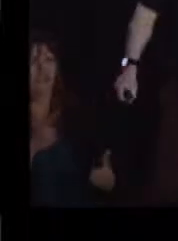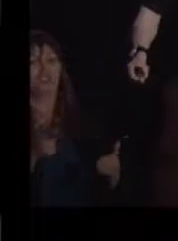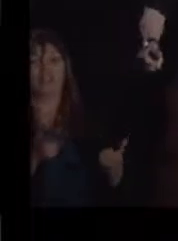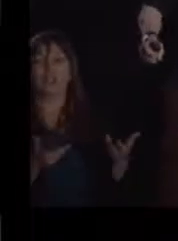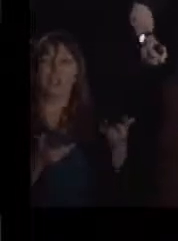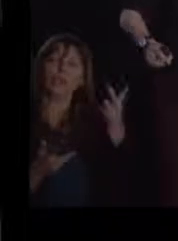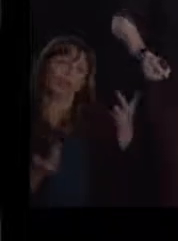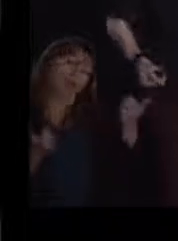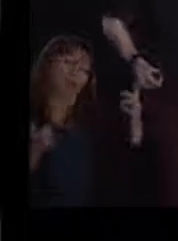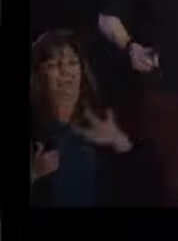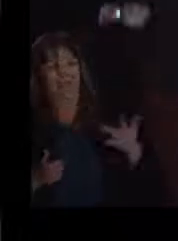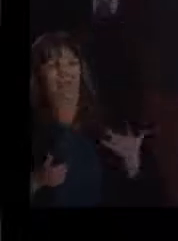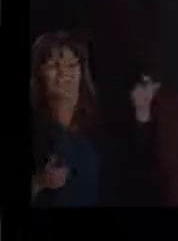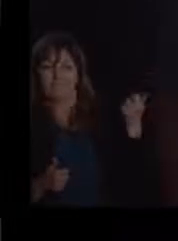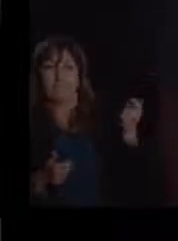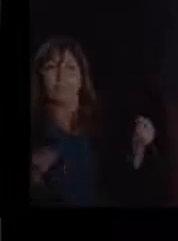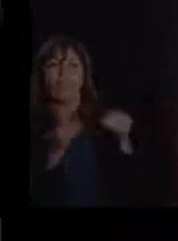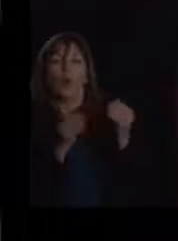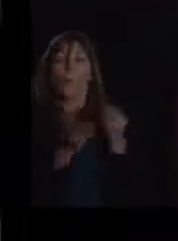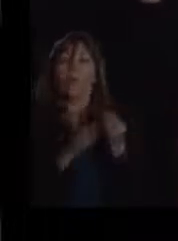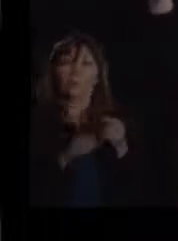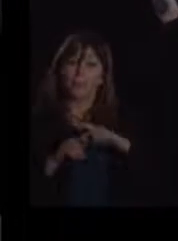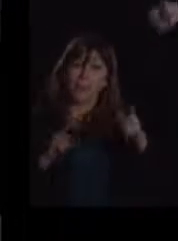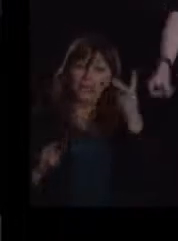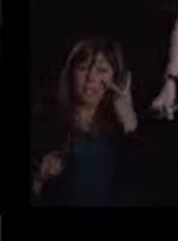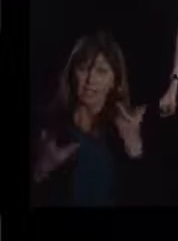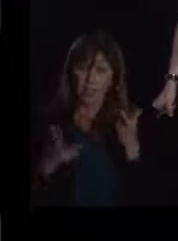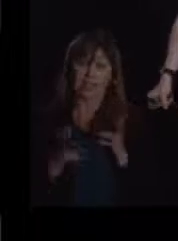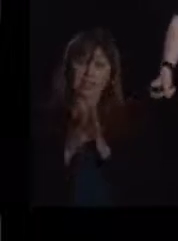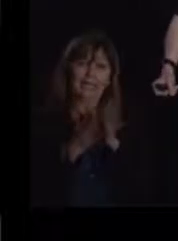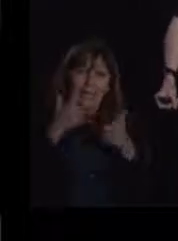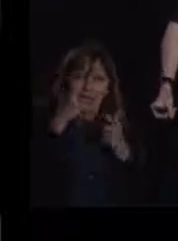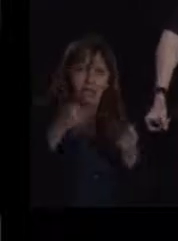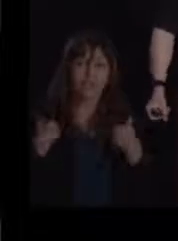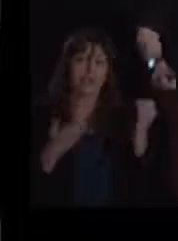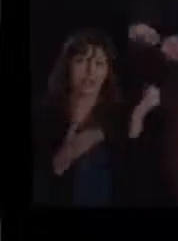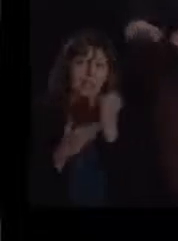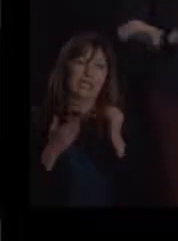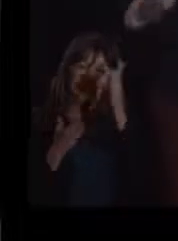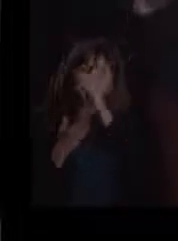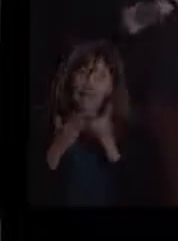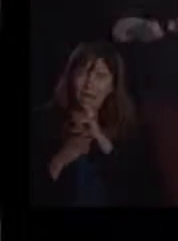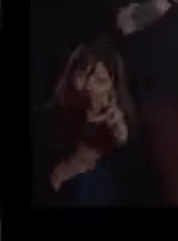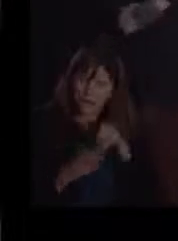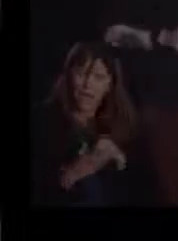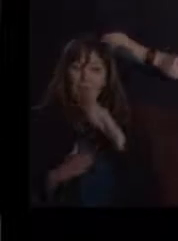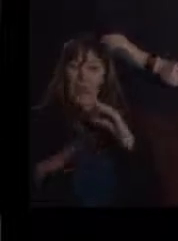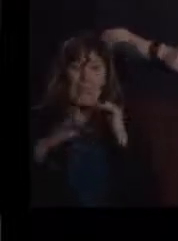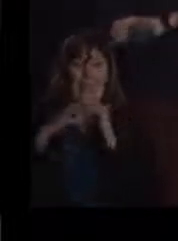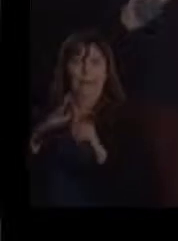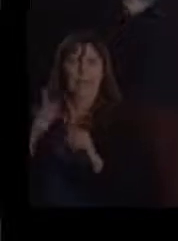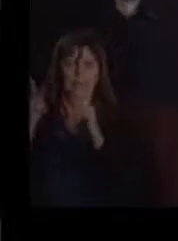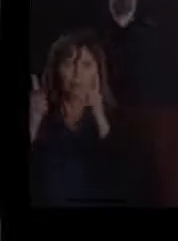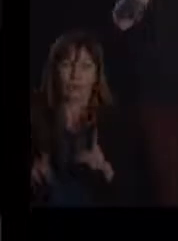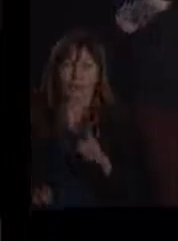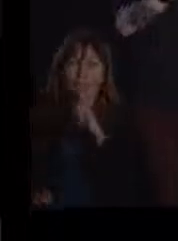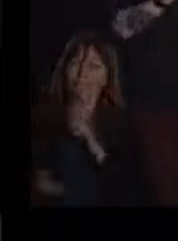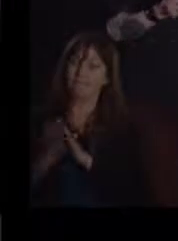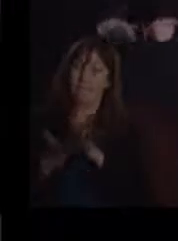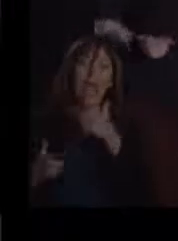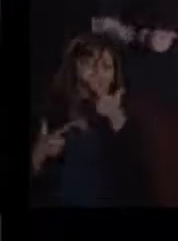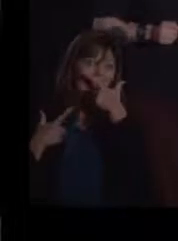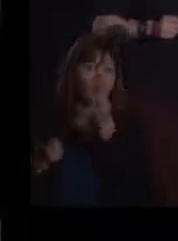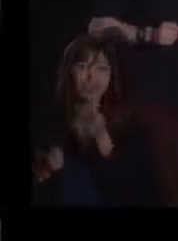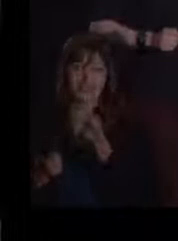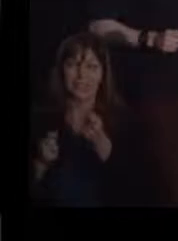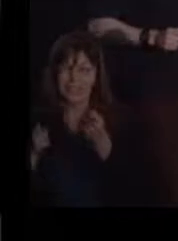then move on to something else. So I saw that they were asking for designers, and so I was sort of like sent an email straight to the person that had